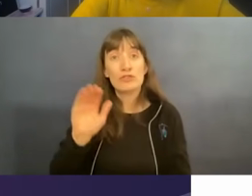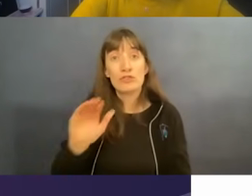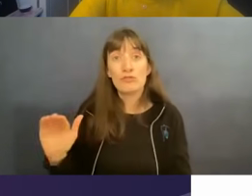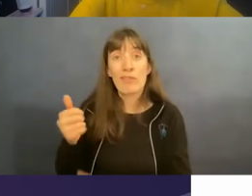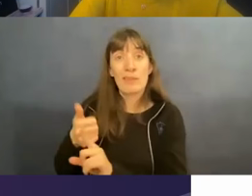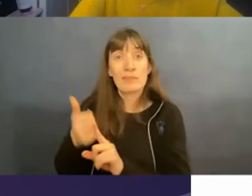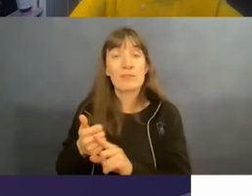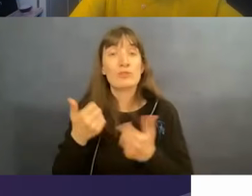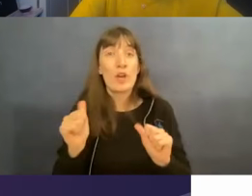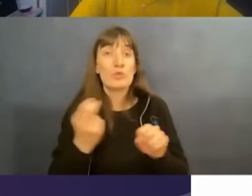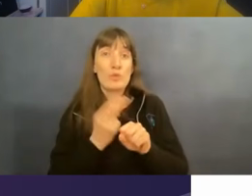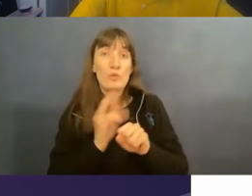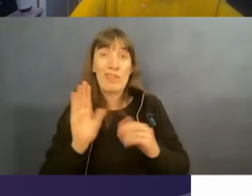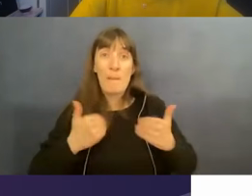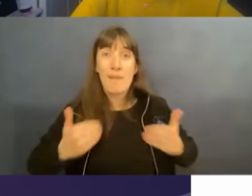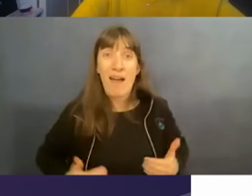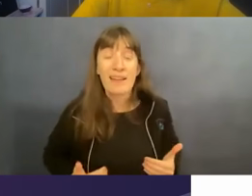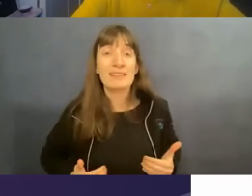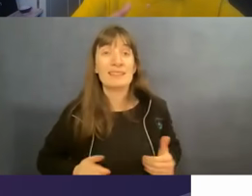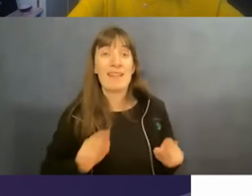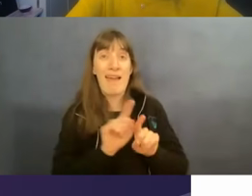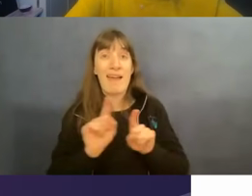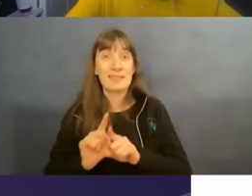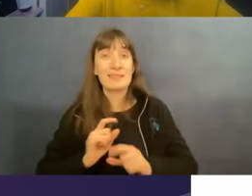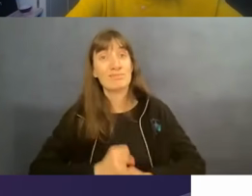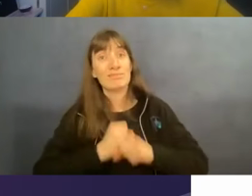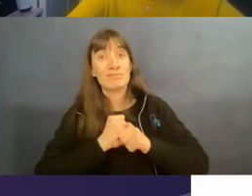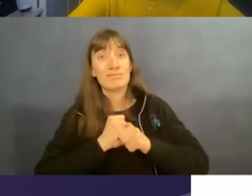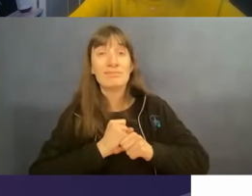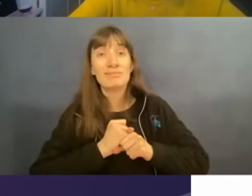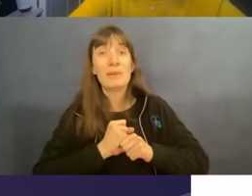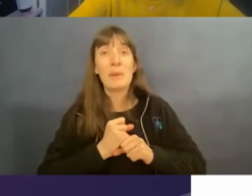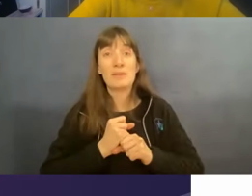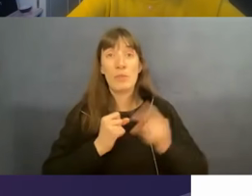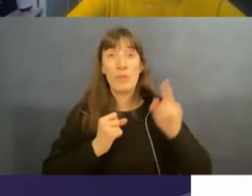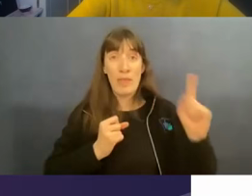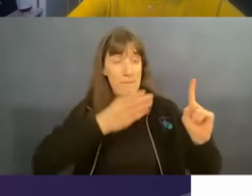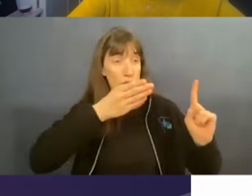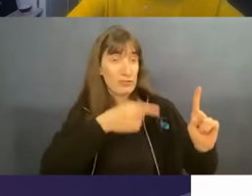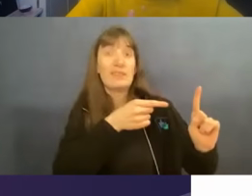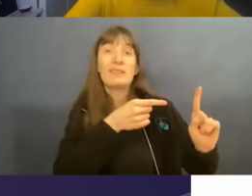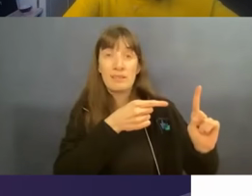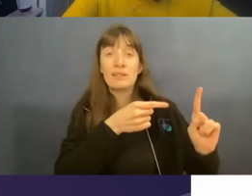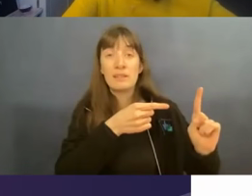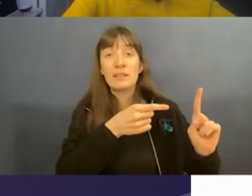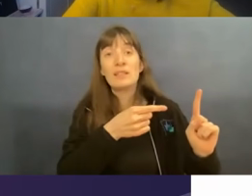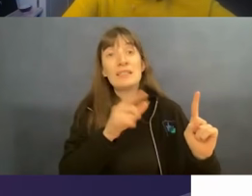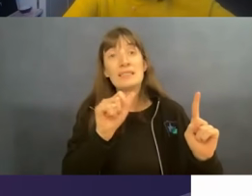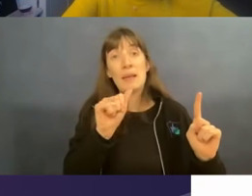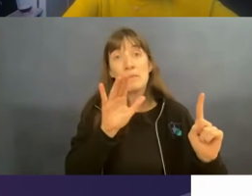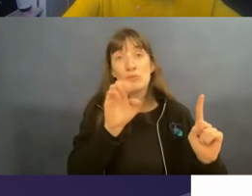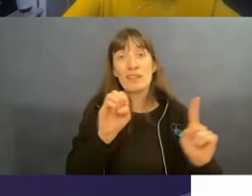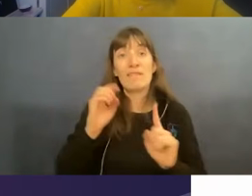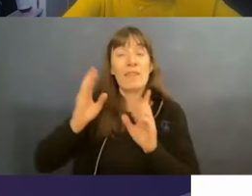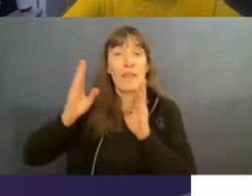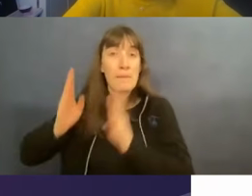like use their own bodies as a barrier between the person who is being abusive and the person